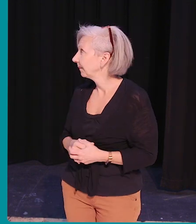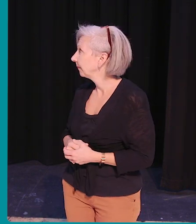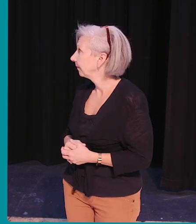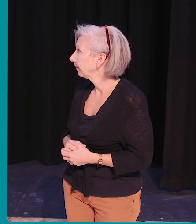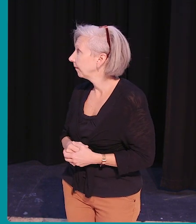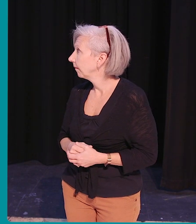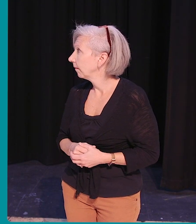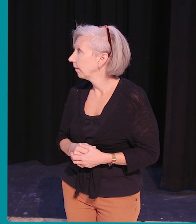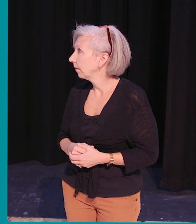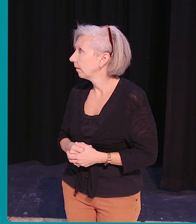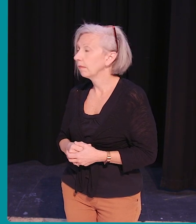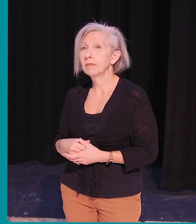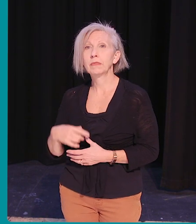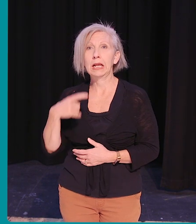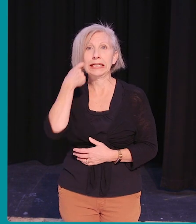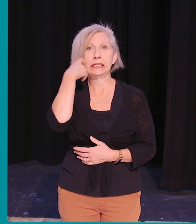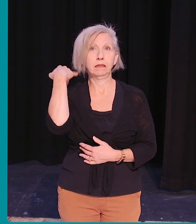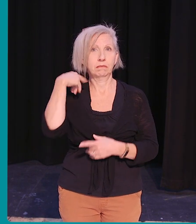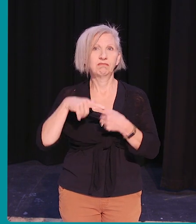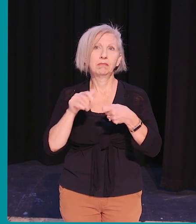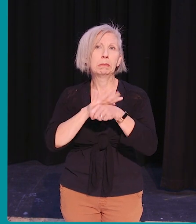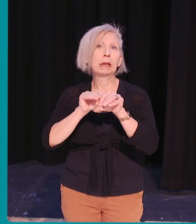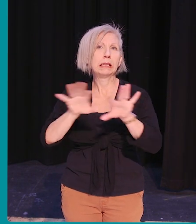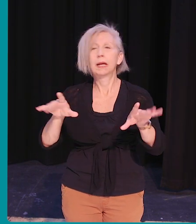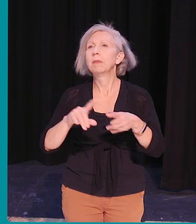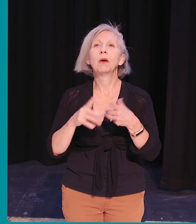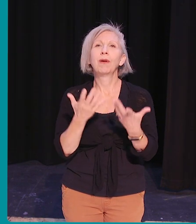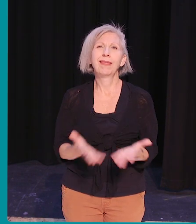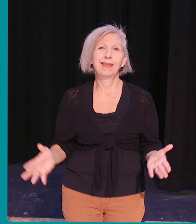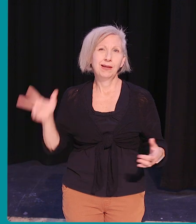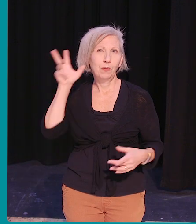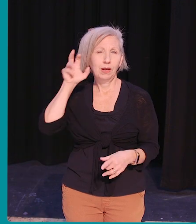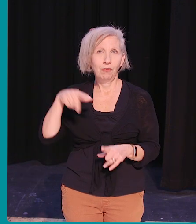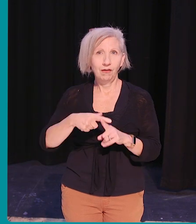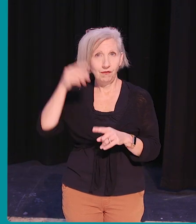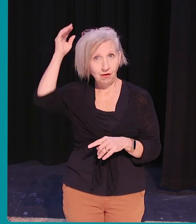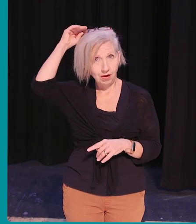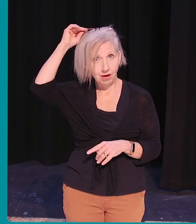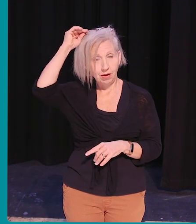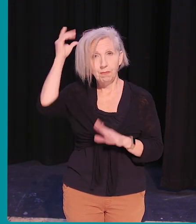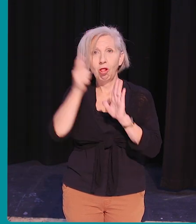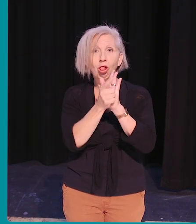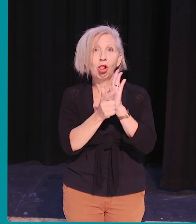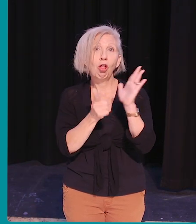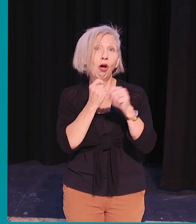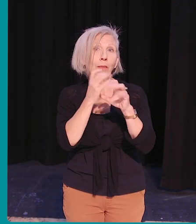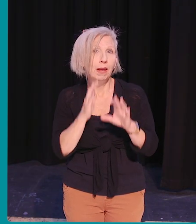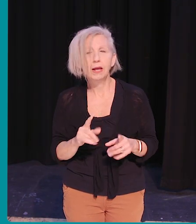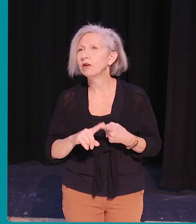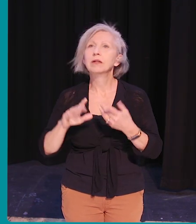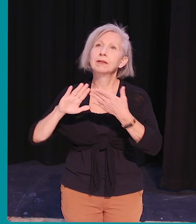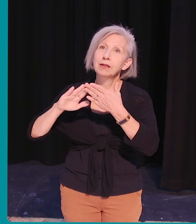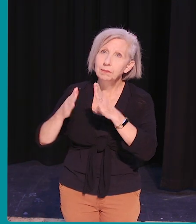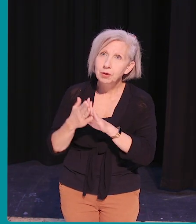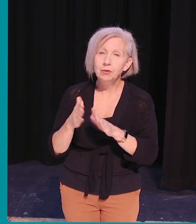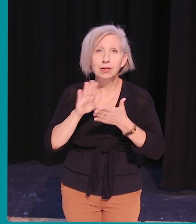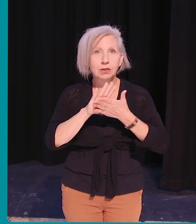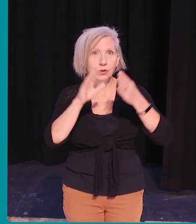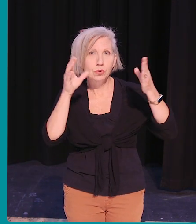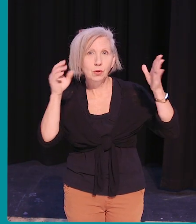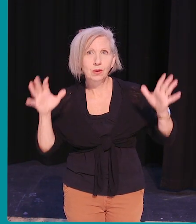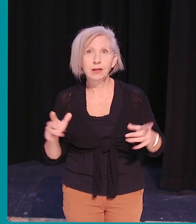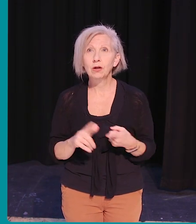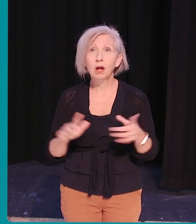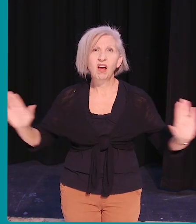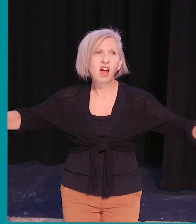We're coming out of the pandemic, and one of the dominant rhetorics that we're hearing from policymakers, from school leaders, from communities, and so on is learning loss,